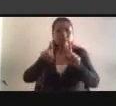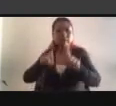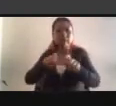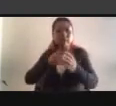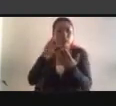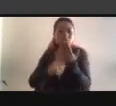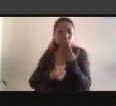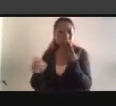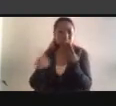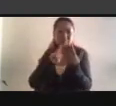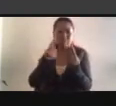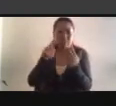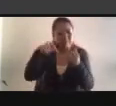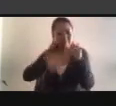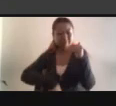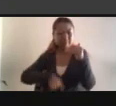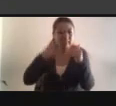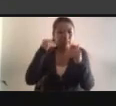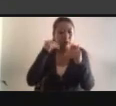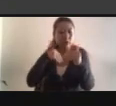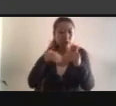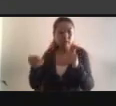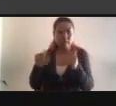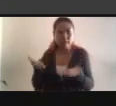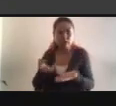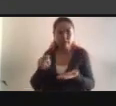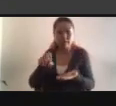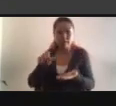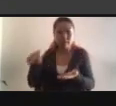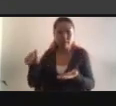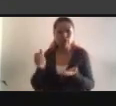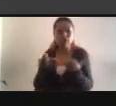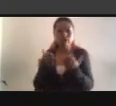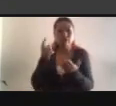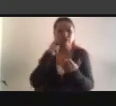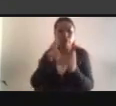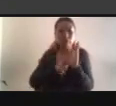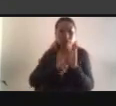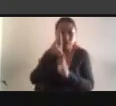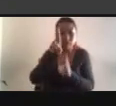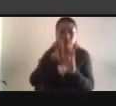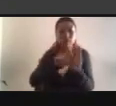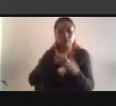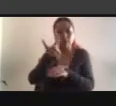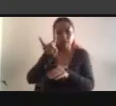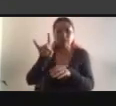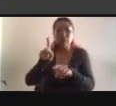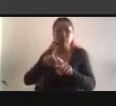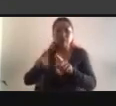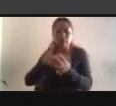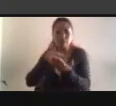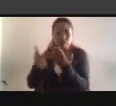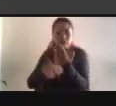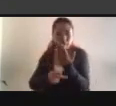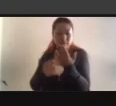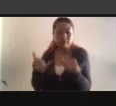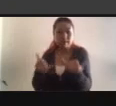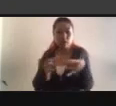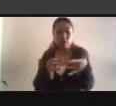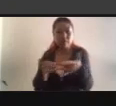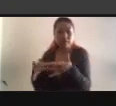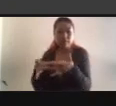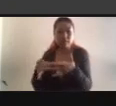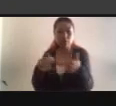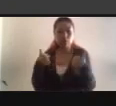just a wealth of experience at NASA that she's had. She served in the Space Shuttle and the Space Station programs, and she now leads the Human